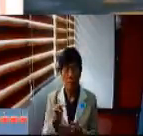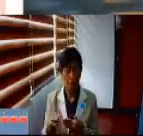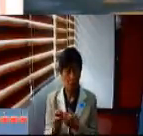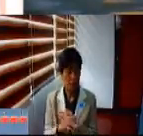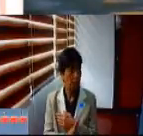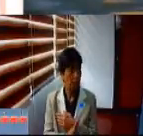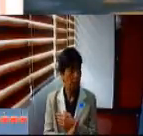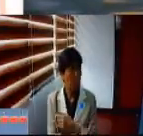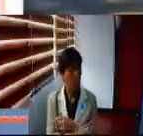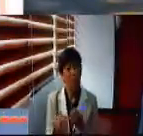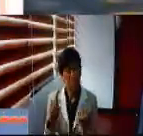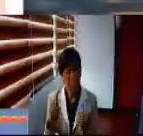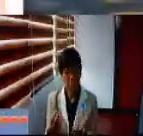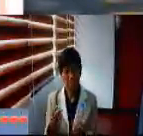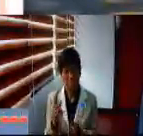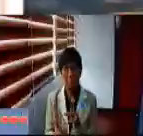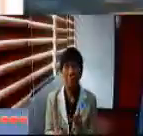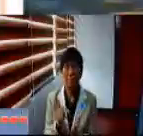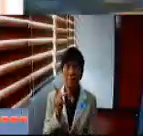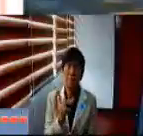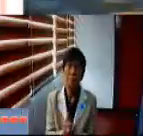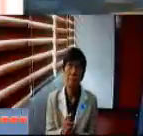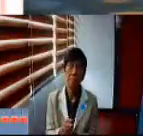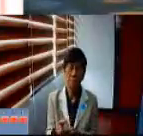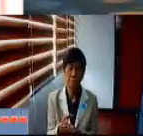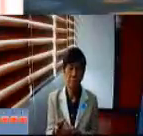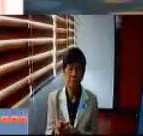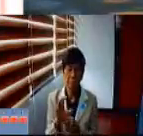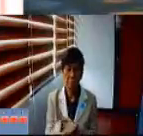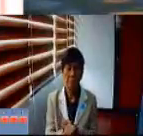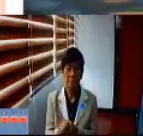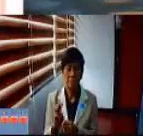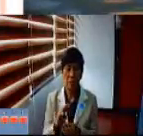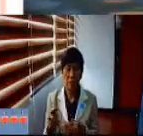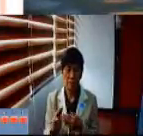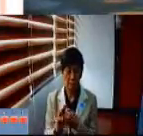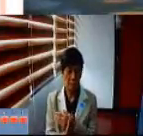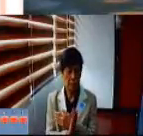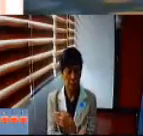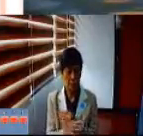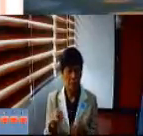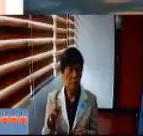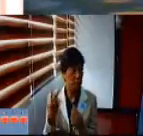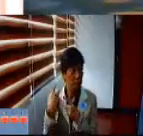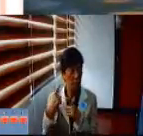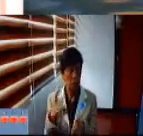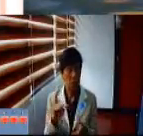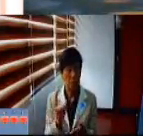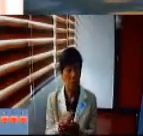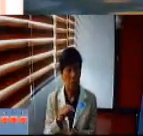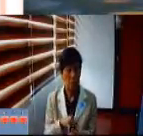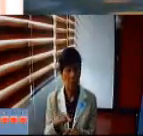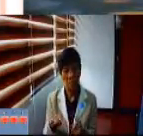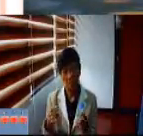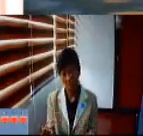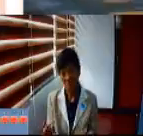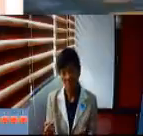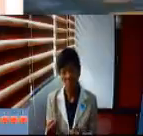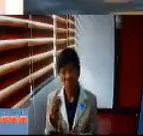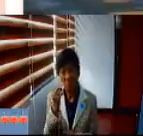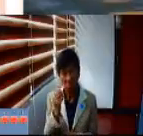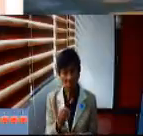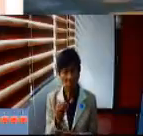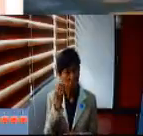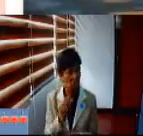caught in Manila Bay during that time in the 1940s. But right now, karamihan ano na lang po, sardinas, minsan